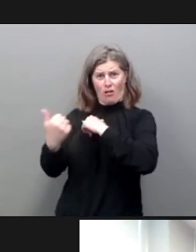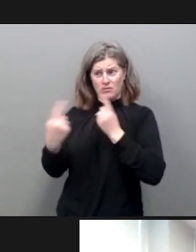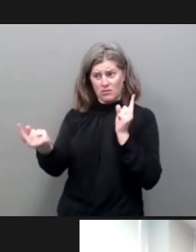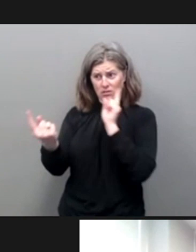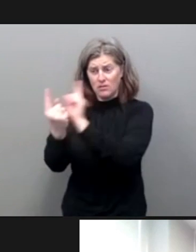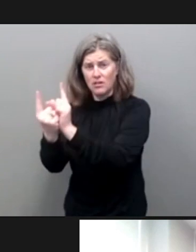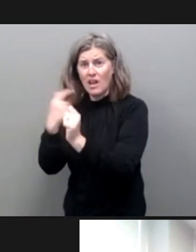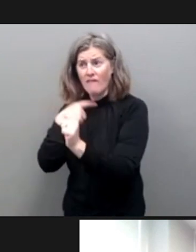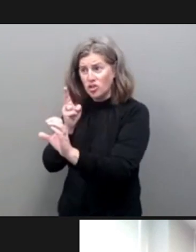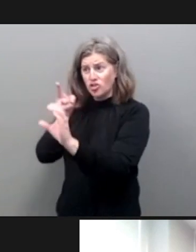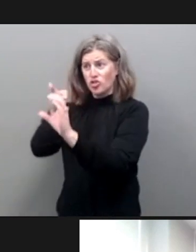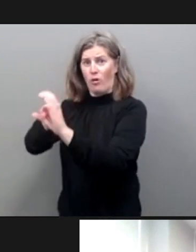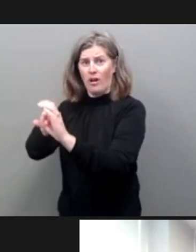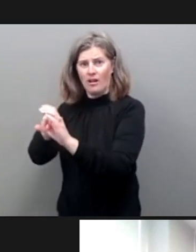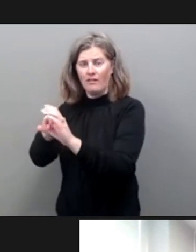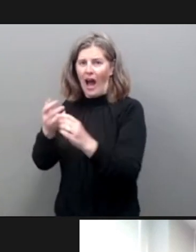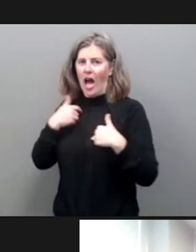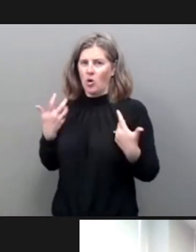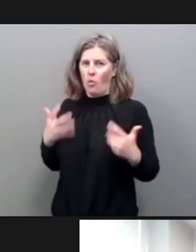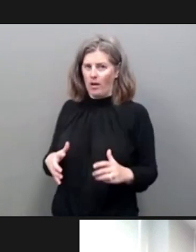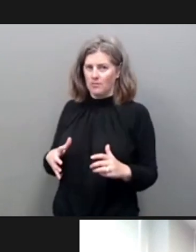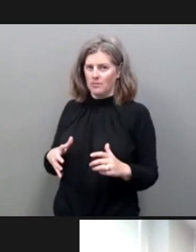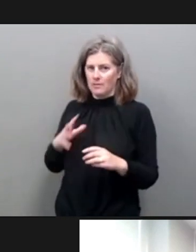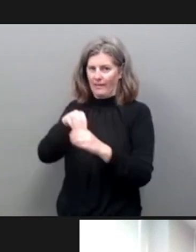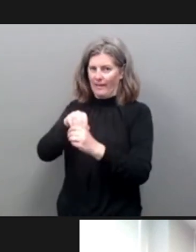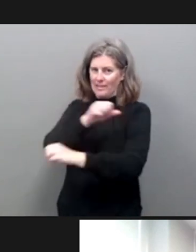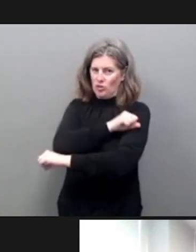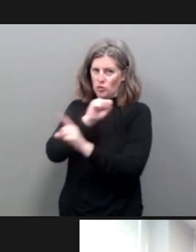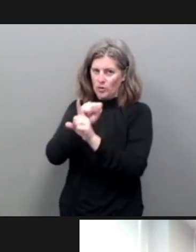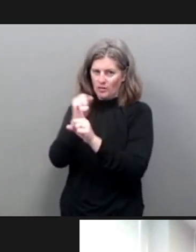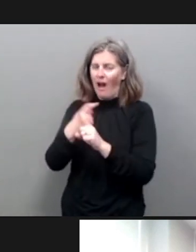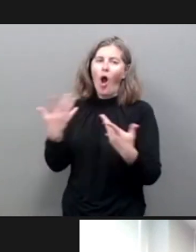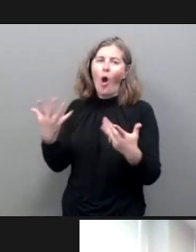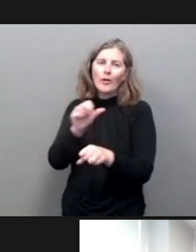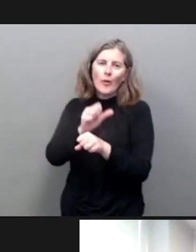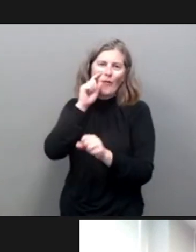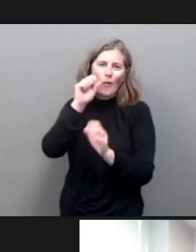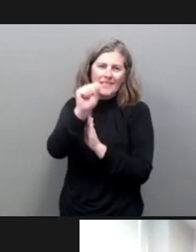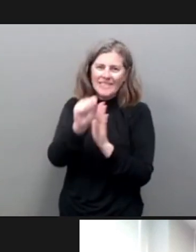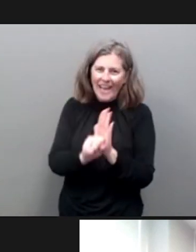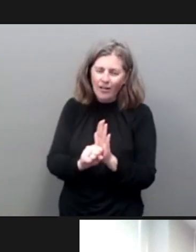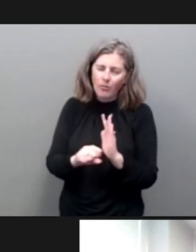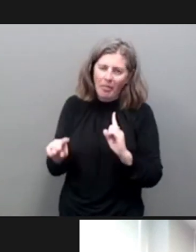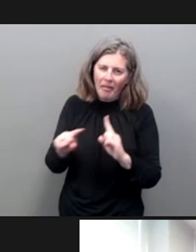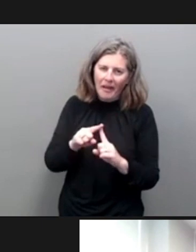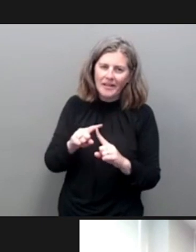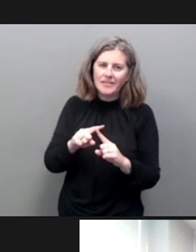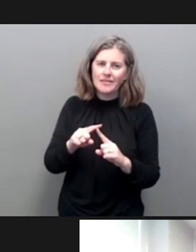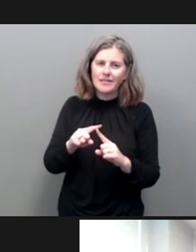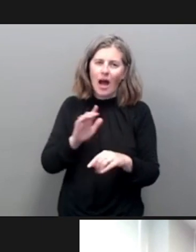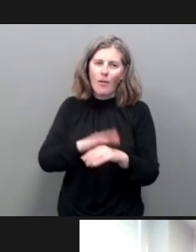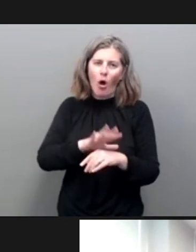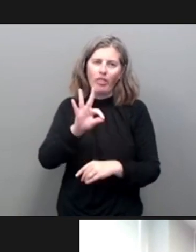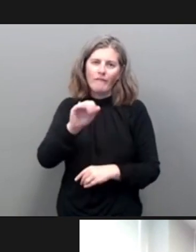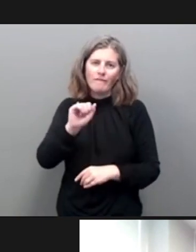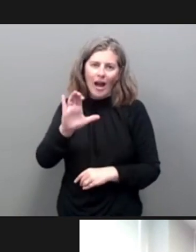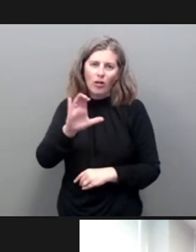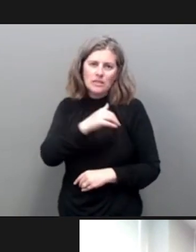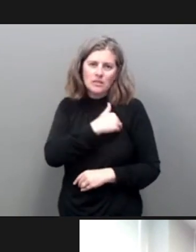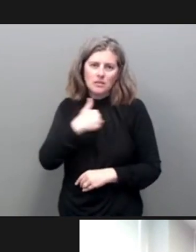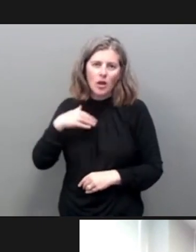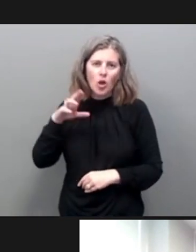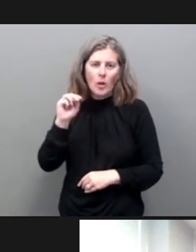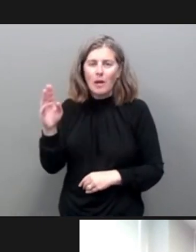fit into this situation, which I don't, because I already work for the state and also I'm on the faculty at UNM, but if I was in, let's